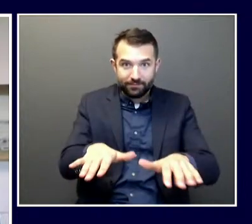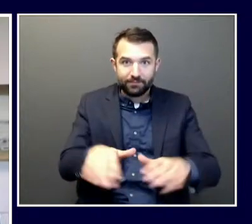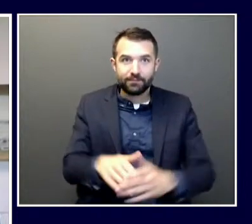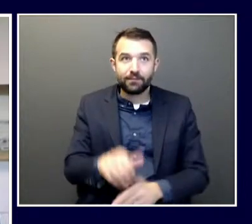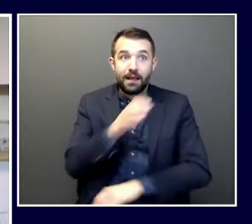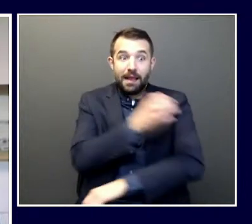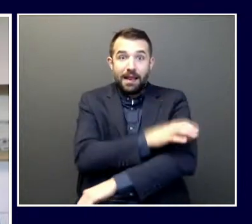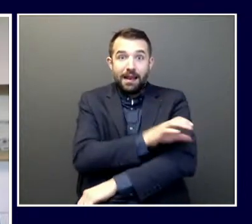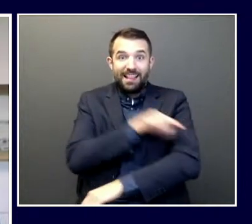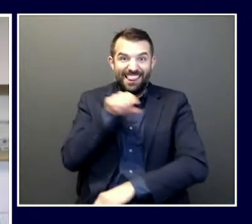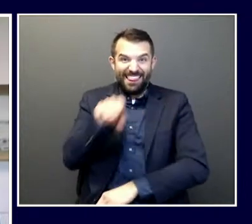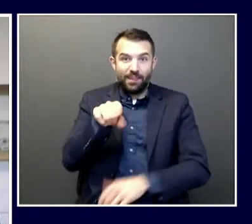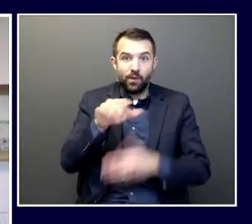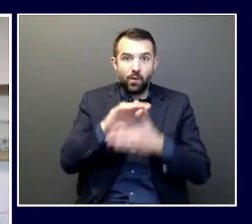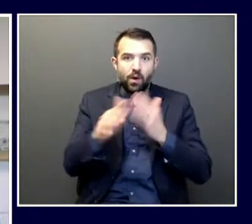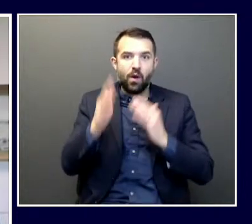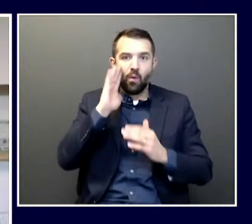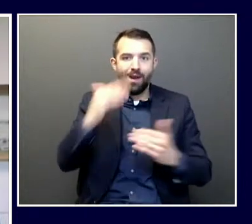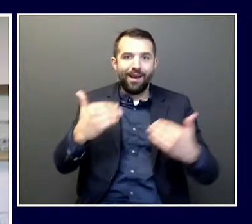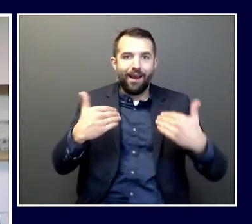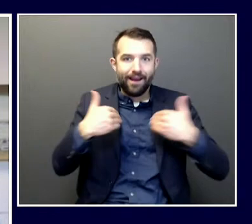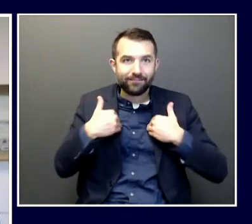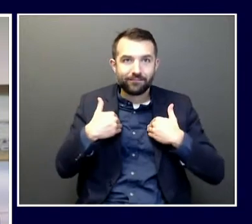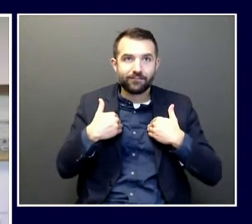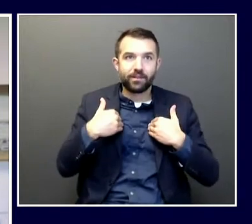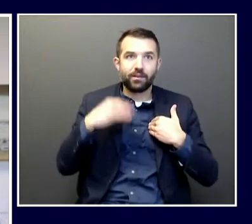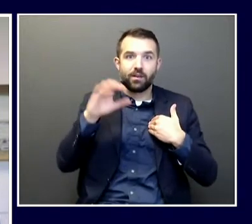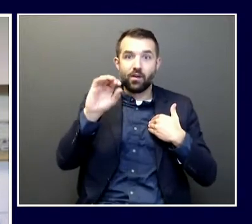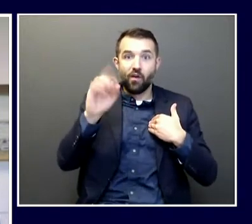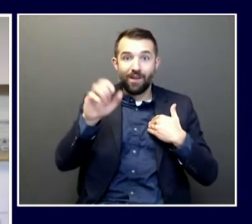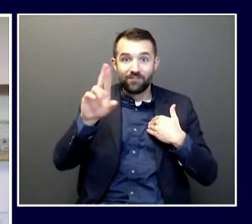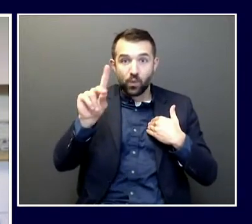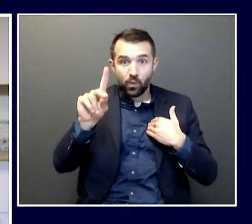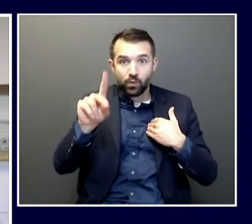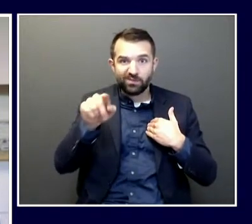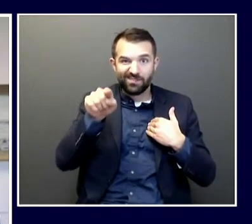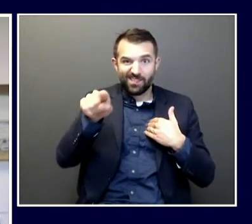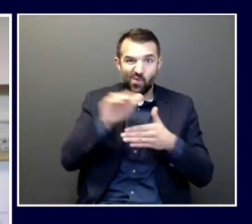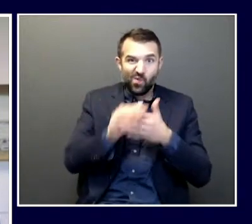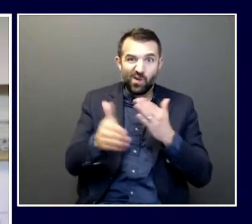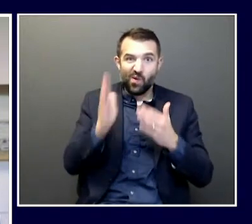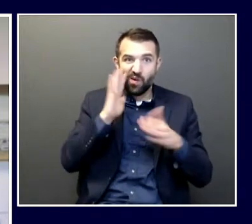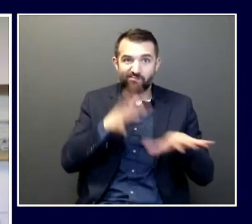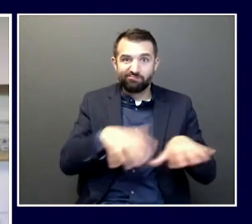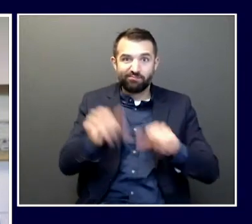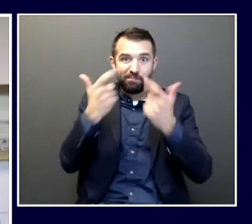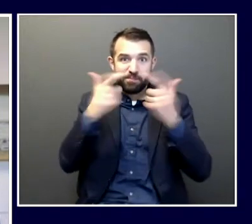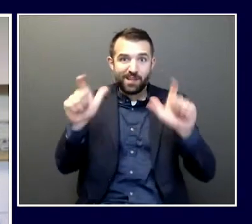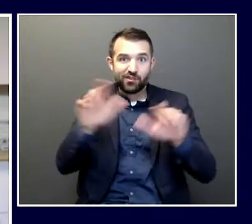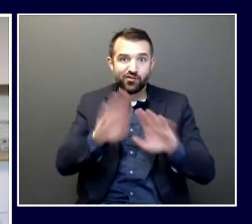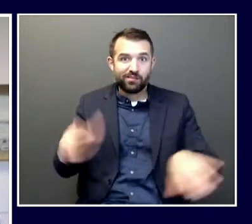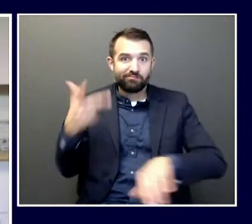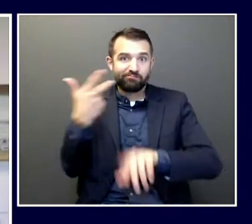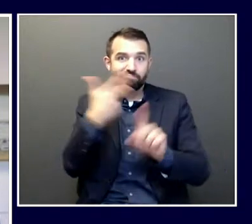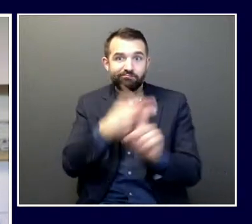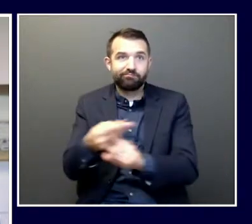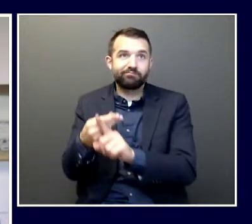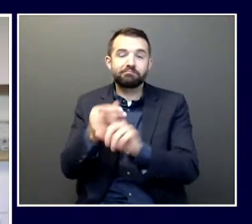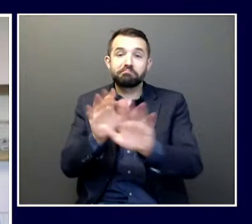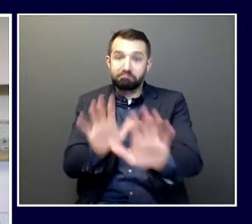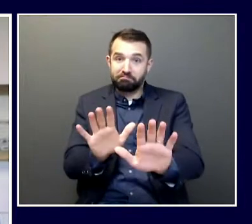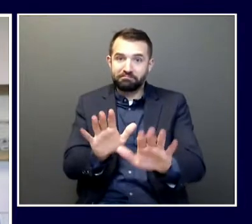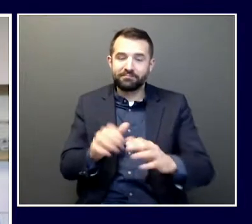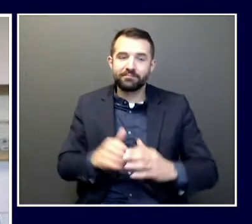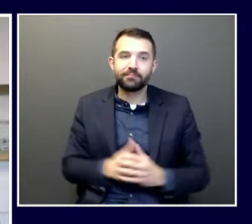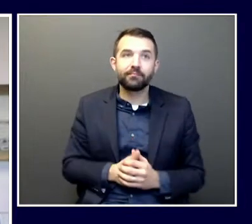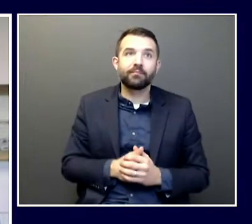I know there's big ones at Oxford, and it's just way too early to tell and discern any type of trends. Hear where you're going. We've